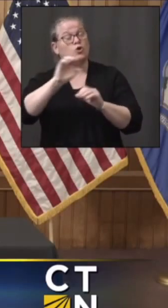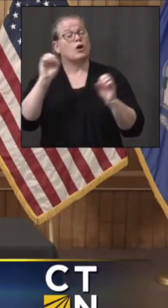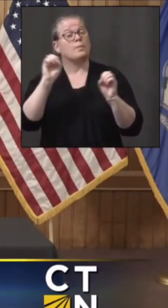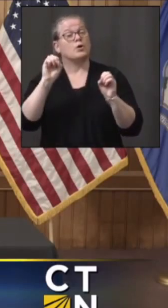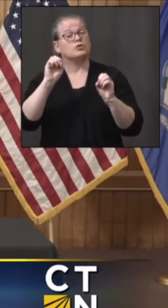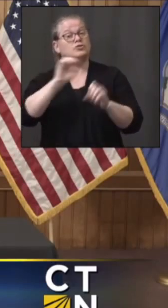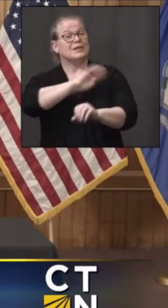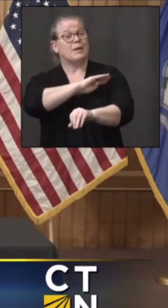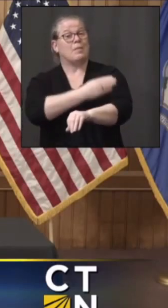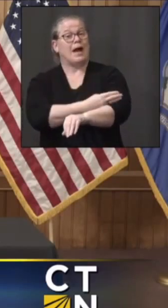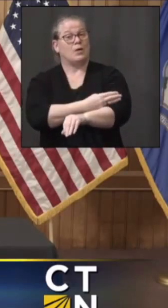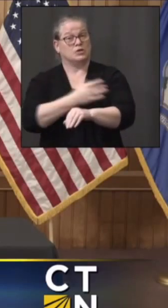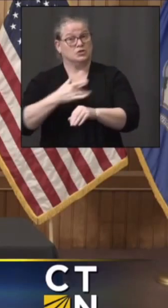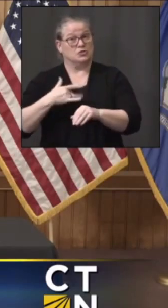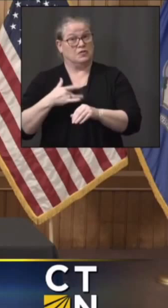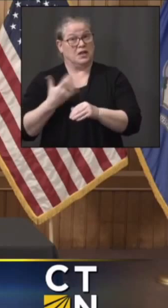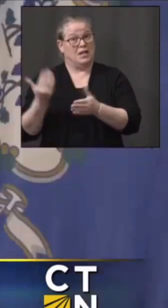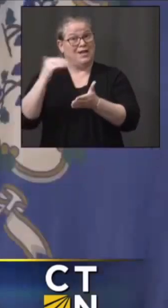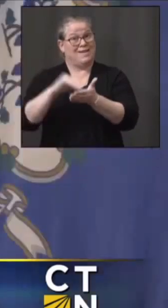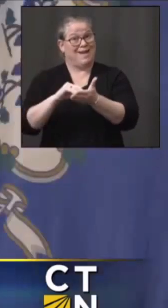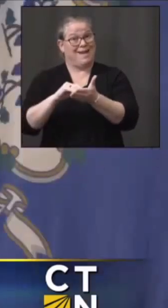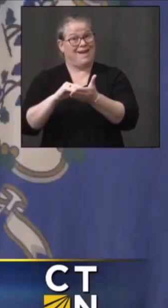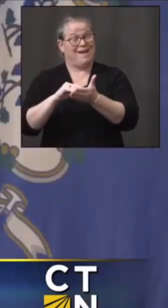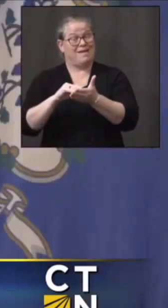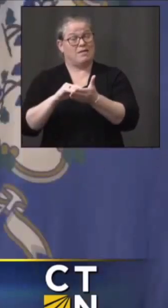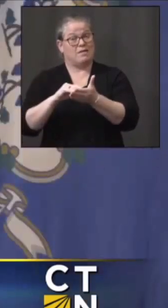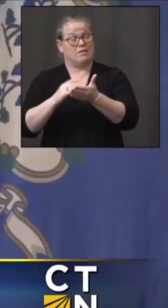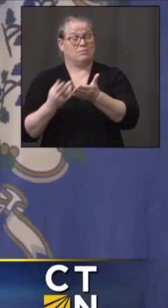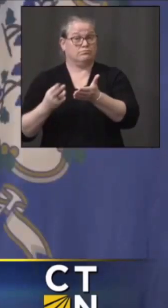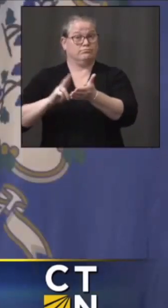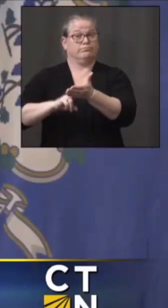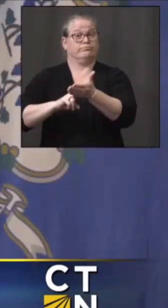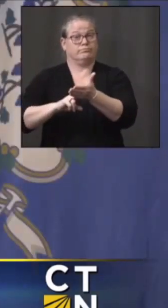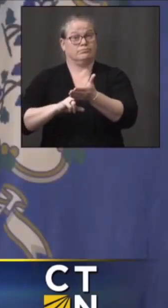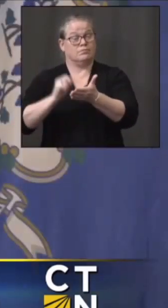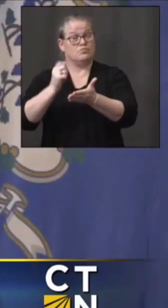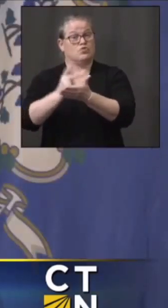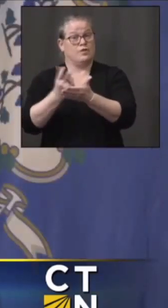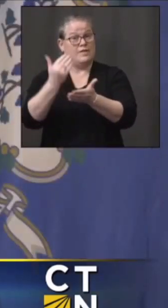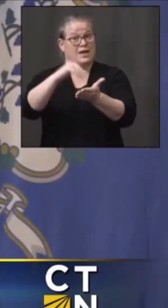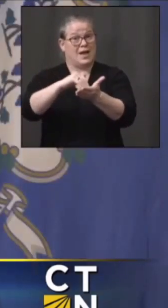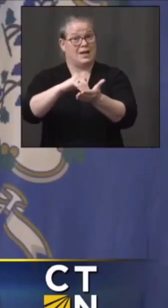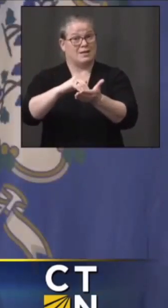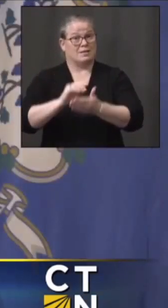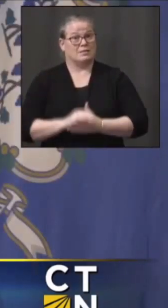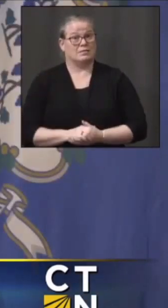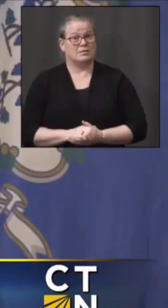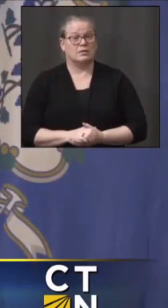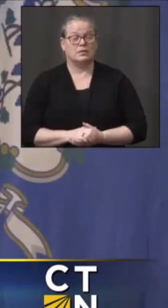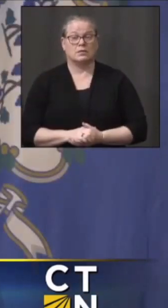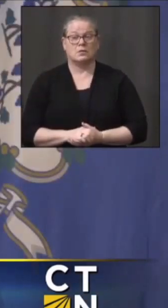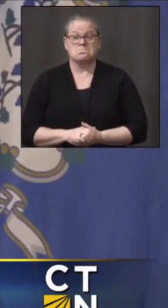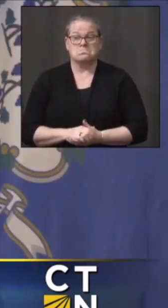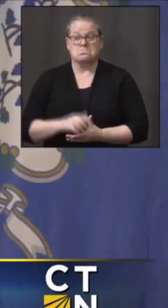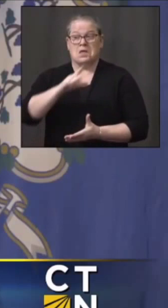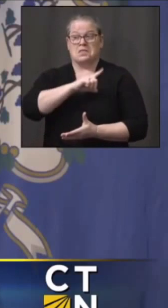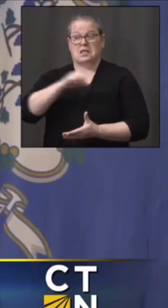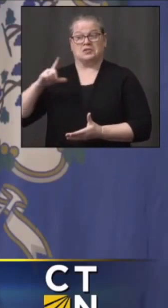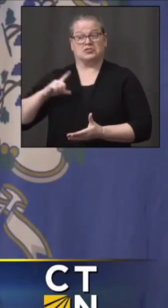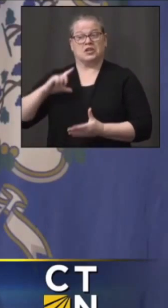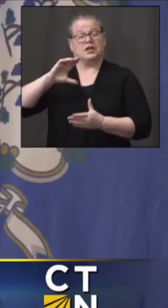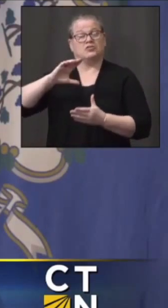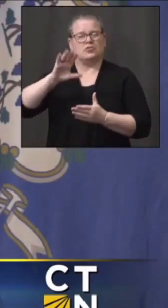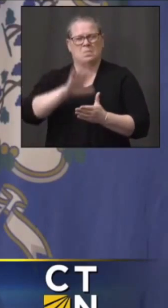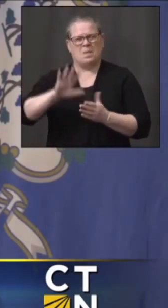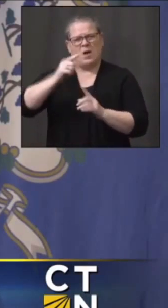February? Well, the legislature comes back in about a month, so I guess it may be open for